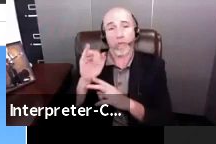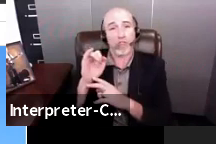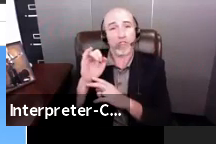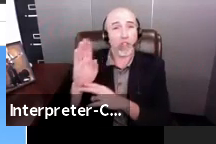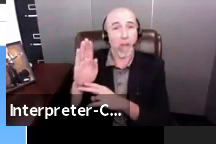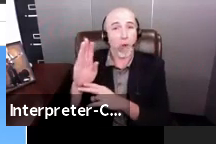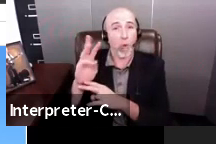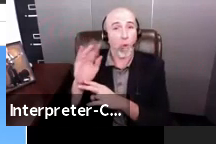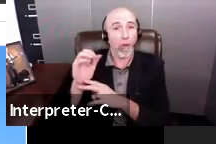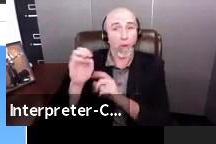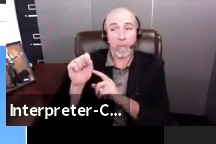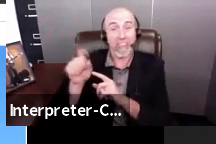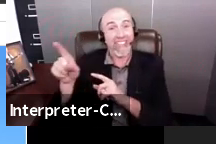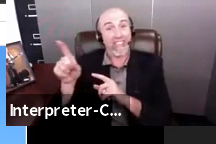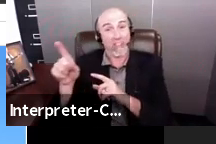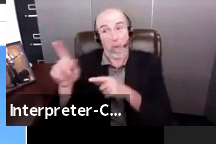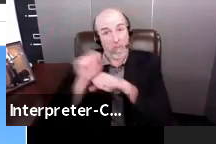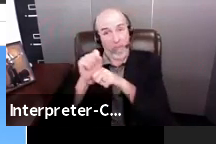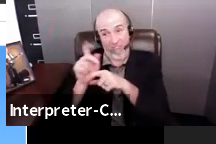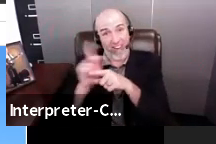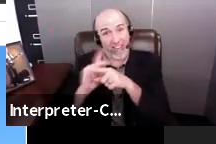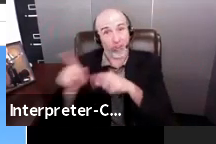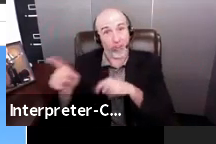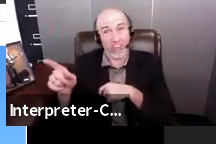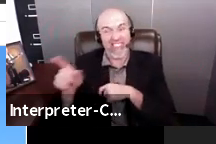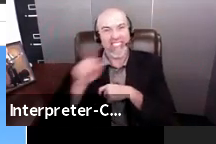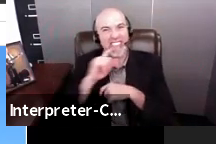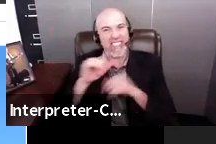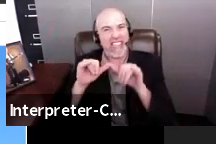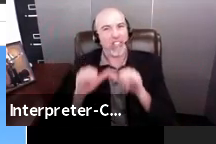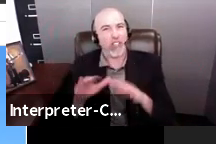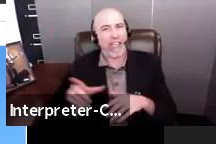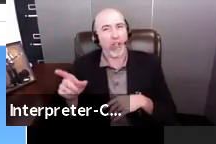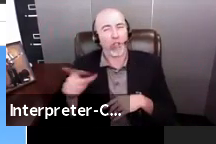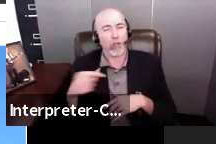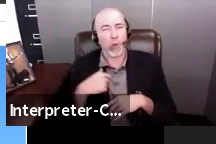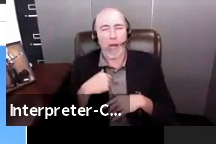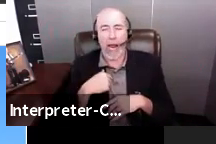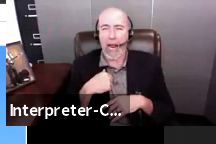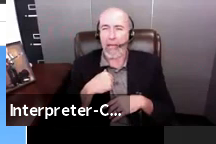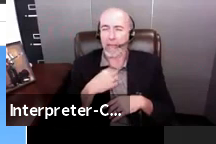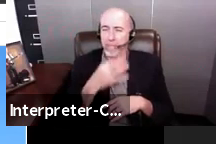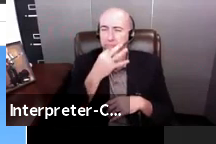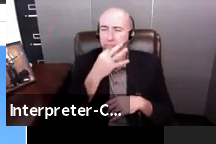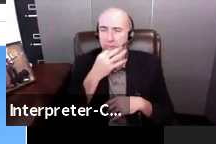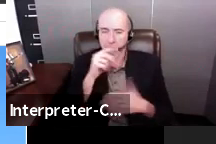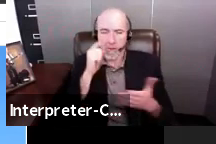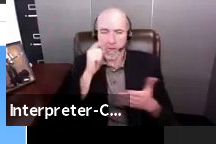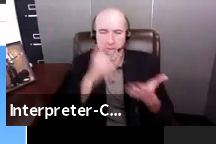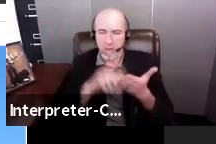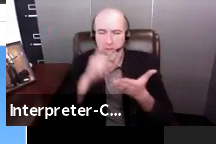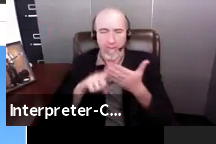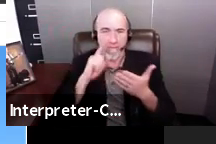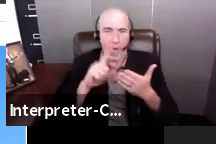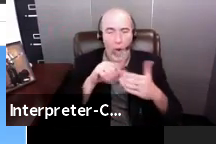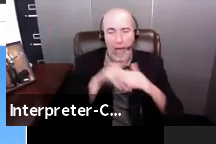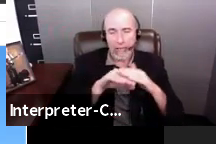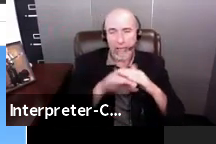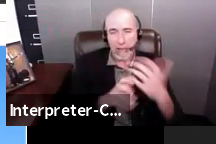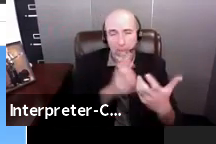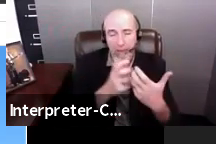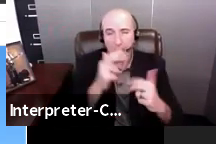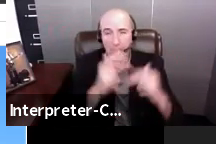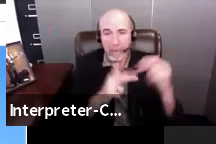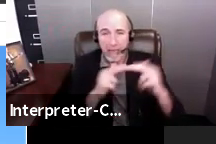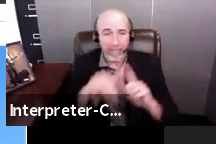Mayor Williams, by profession, is an engineer. So he's got a keen eye for accessibility in the built environment, but he's also